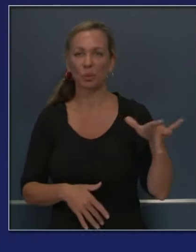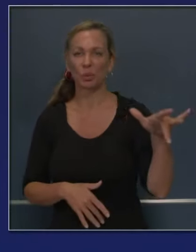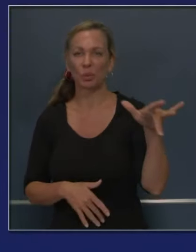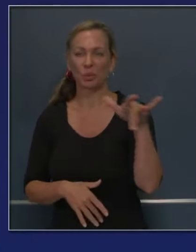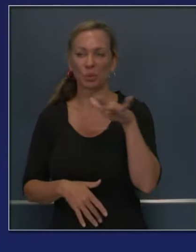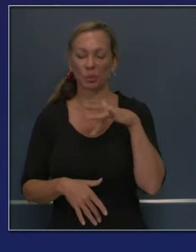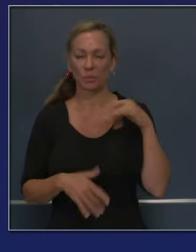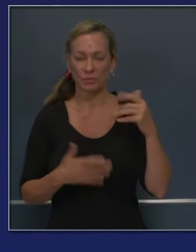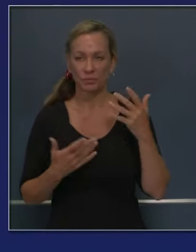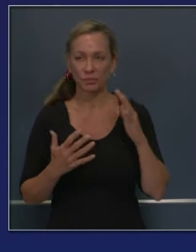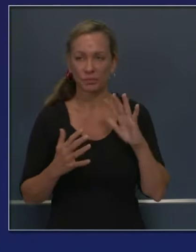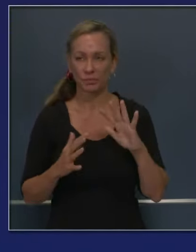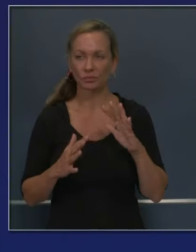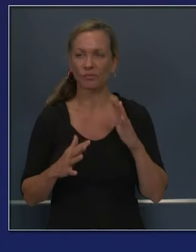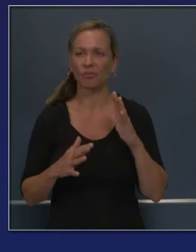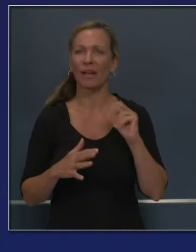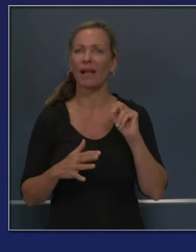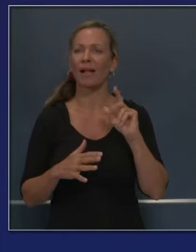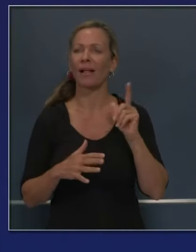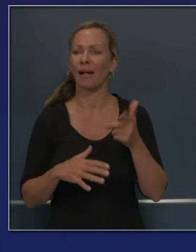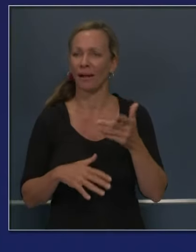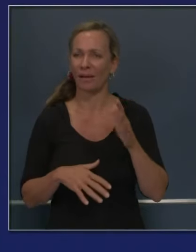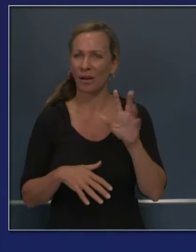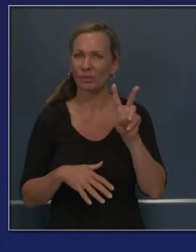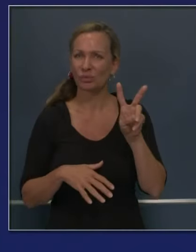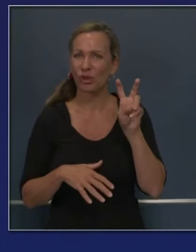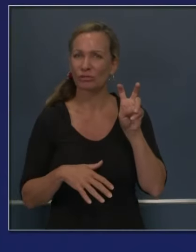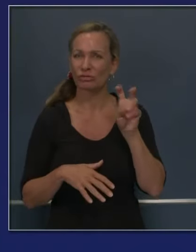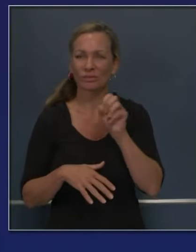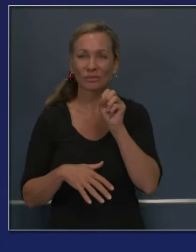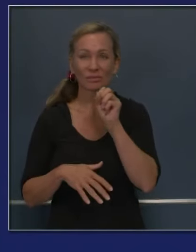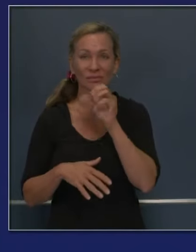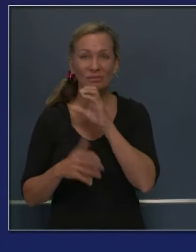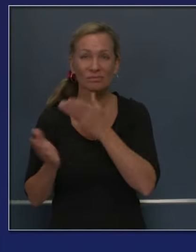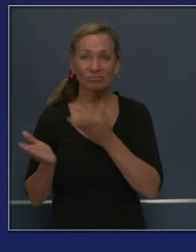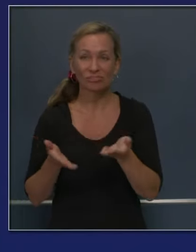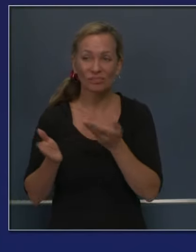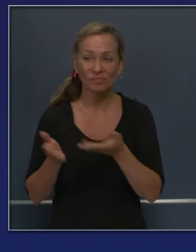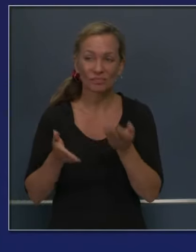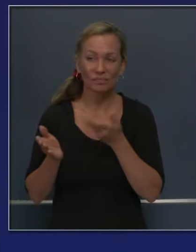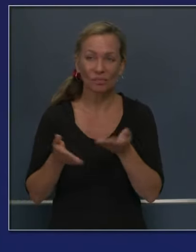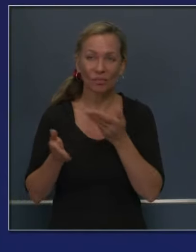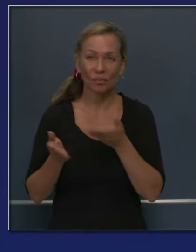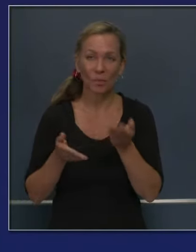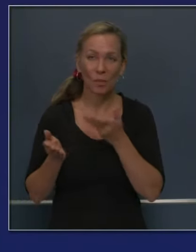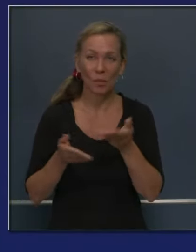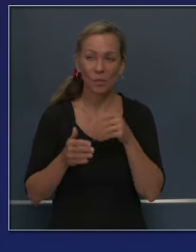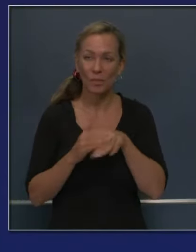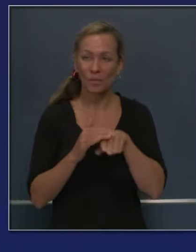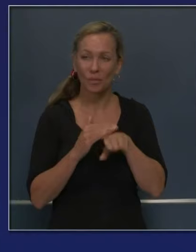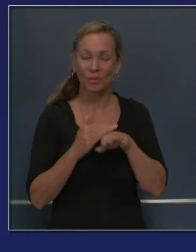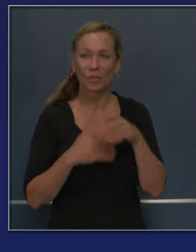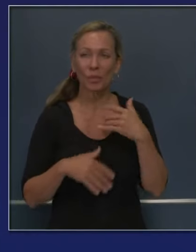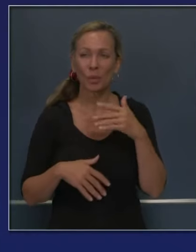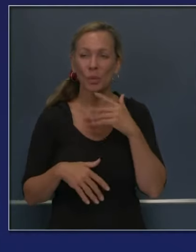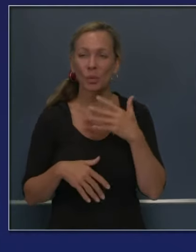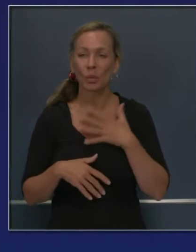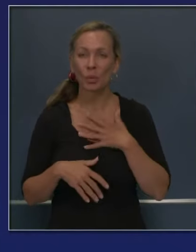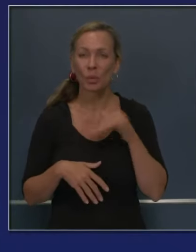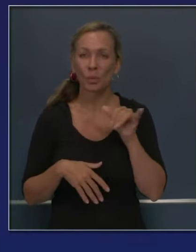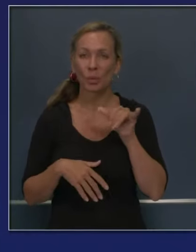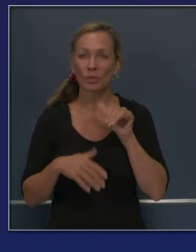200 plus seniors were coming in. And they did describe, respectfully, a more challenging environment where all the